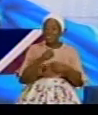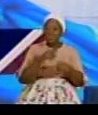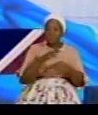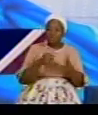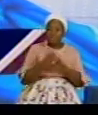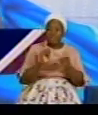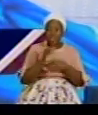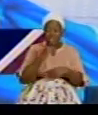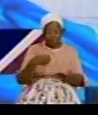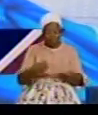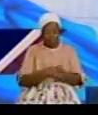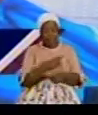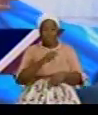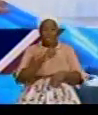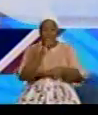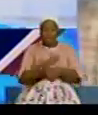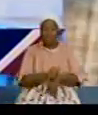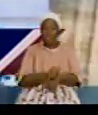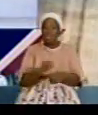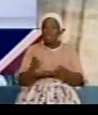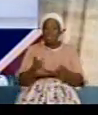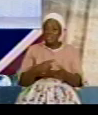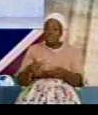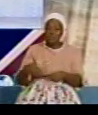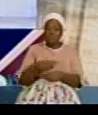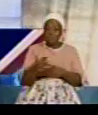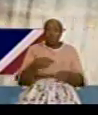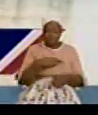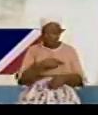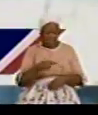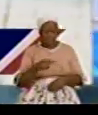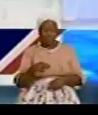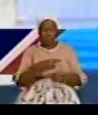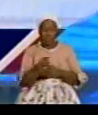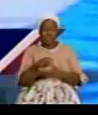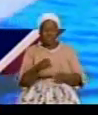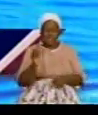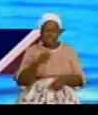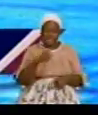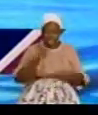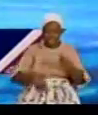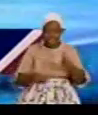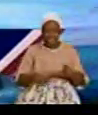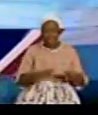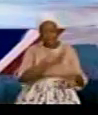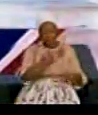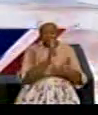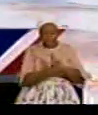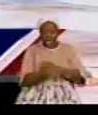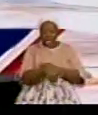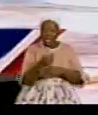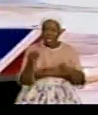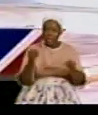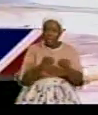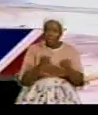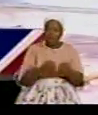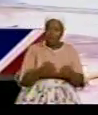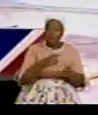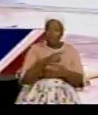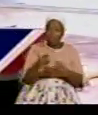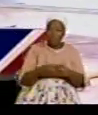by religion, by tradition, when they cannot repent anymore, when all the things they